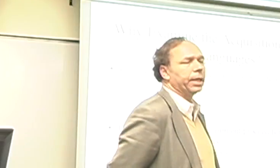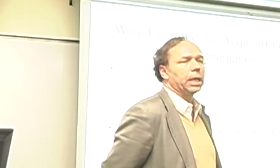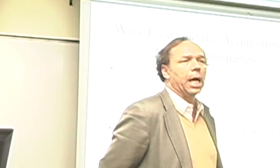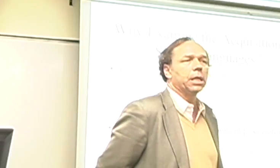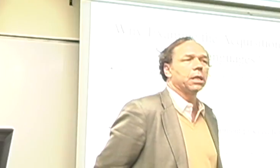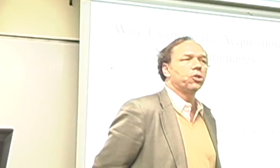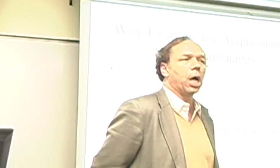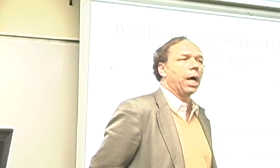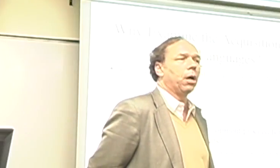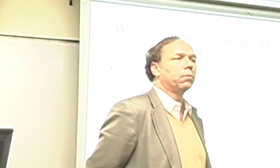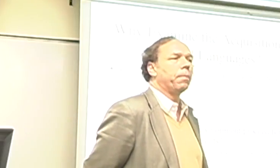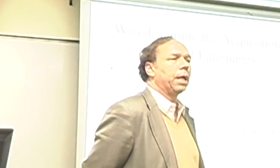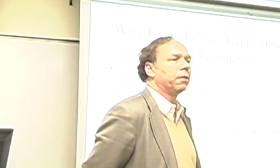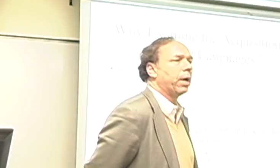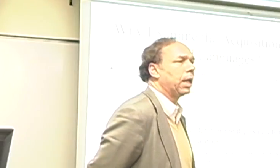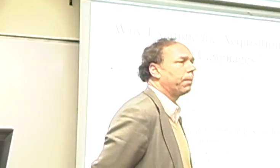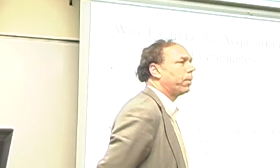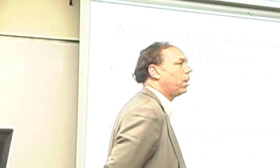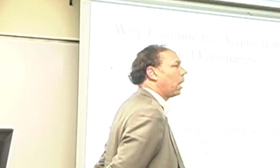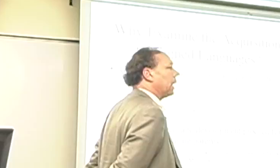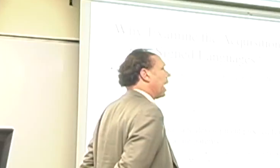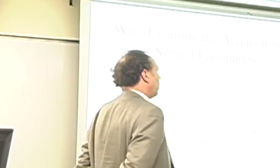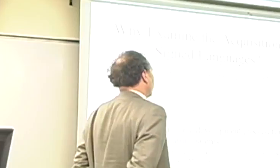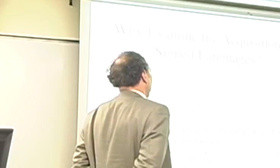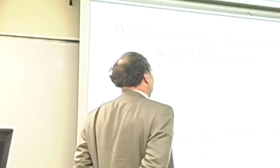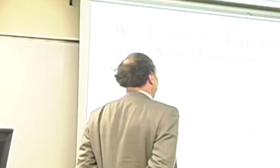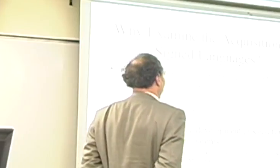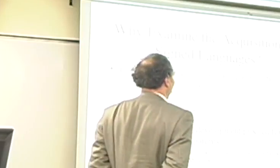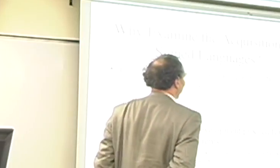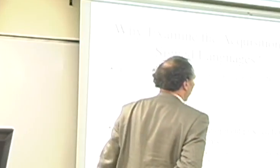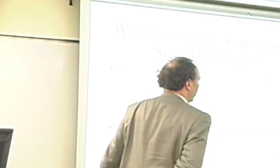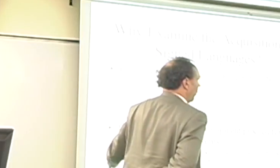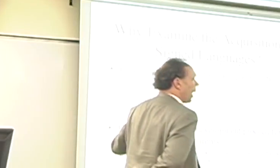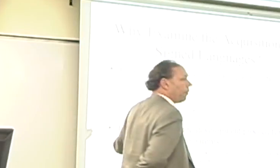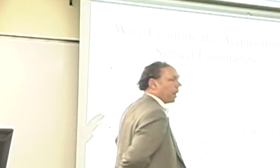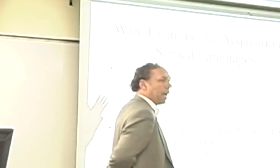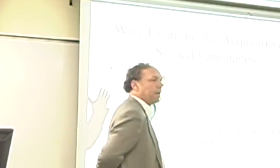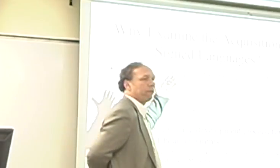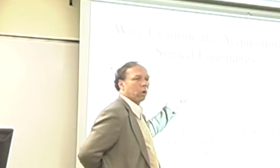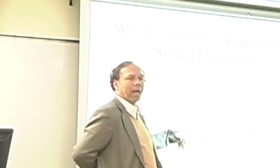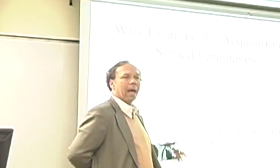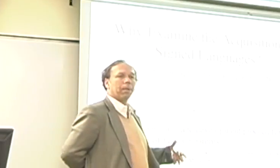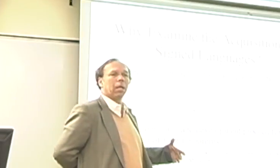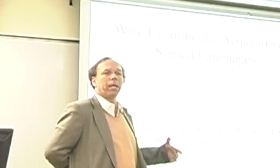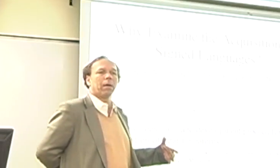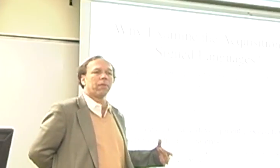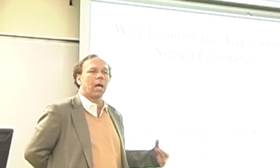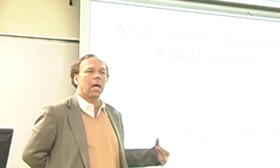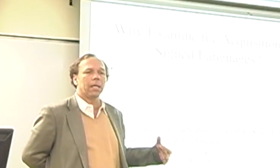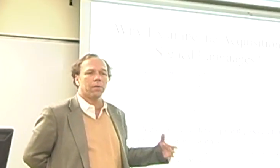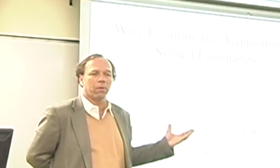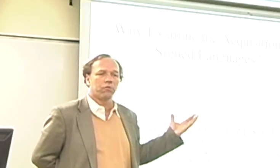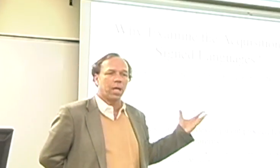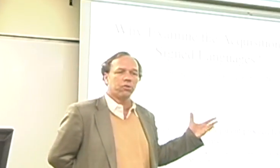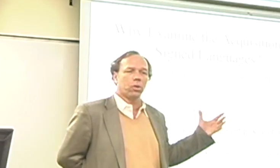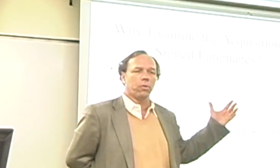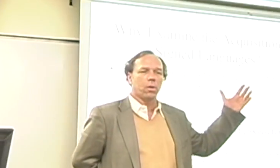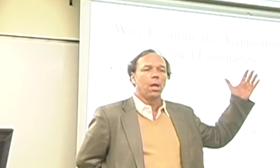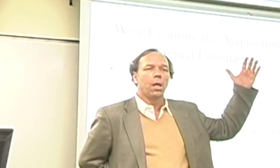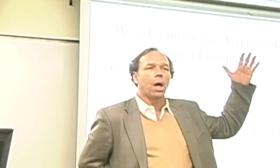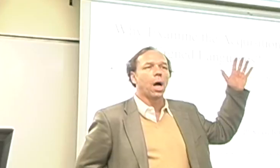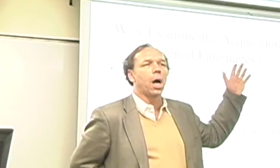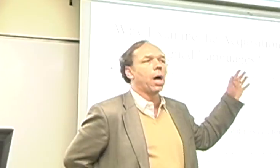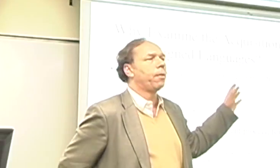But nonetheless, the child may develop a language-like system, develop a vocabulary of signs or